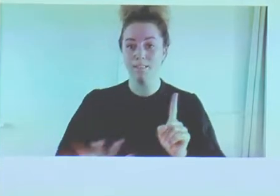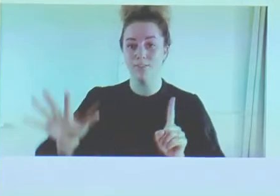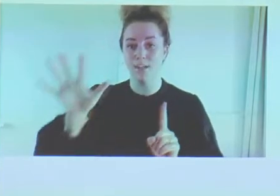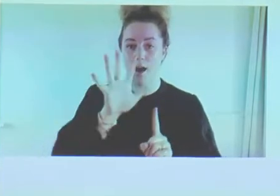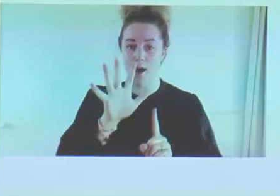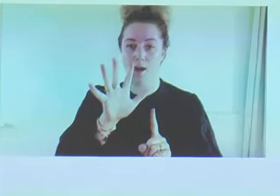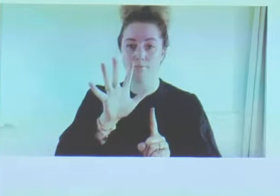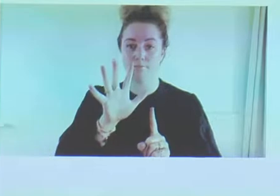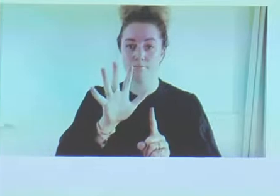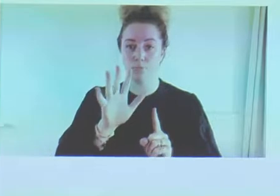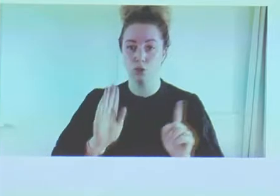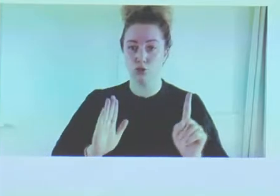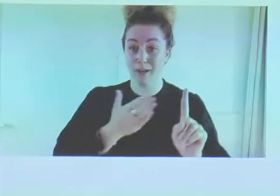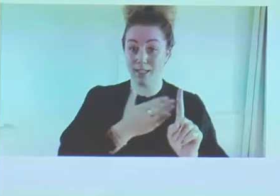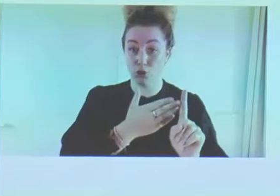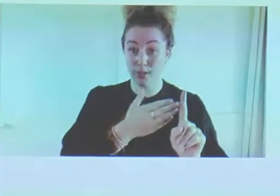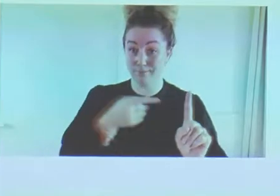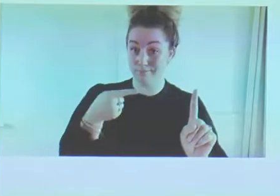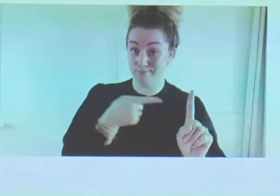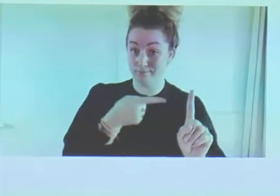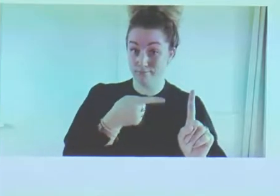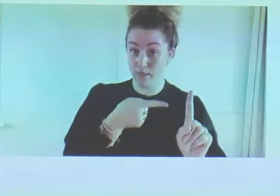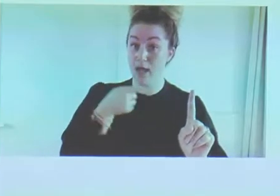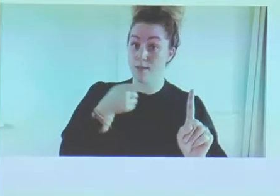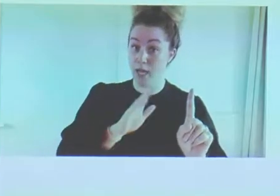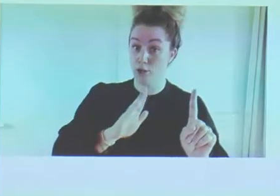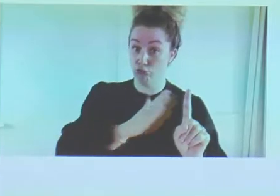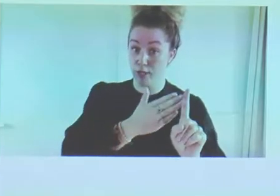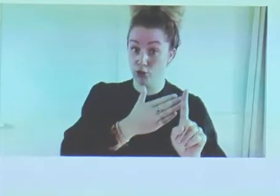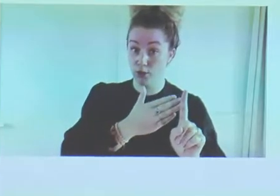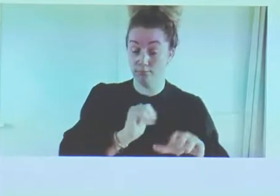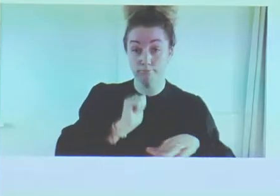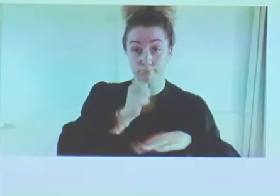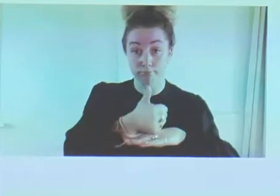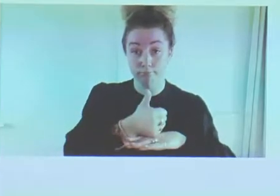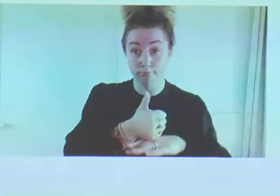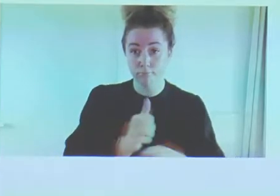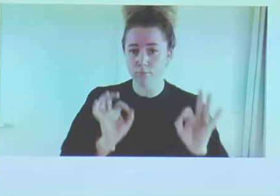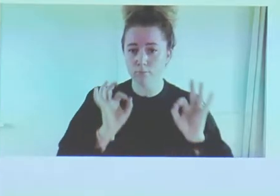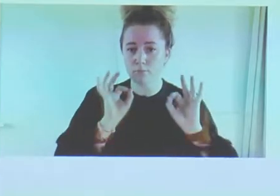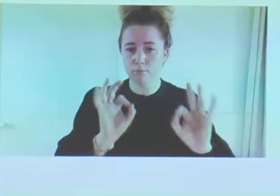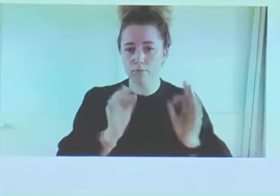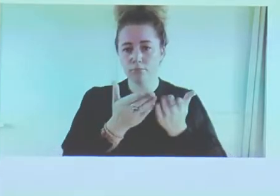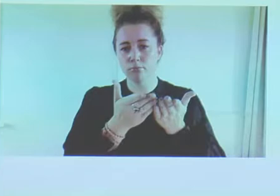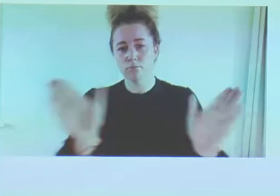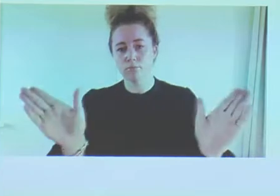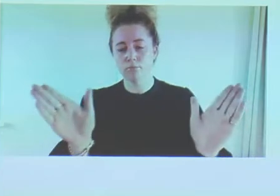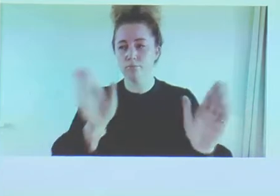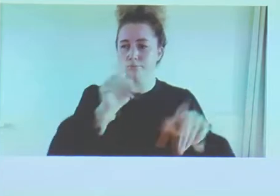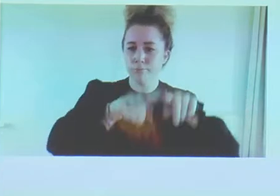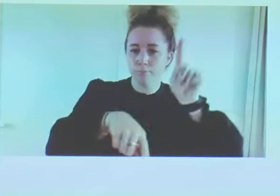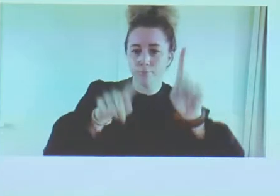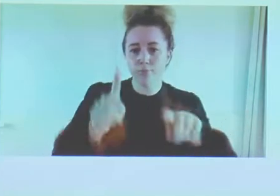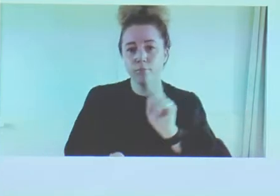the back of that strategy we have seen the development and implementation of an incredibly broad range of opportunities for Pacifica